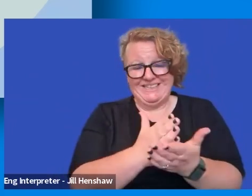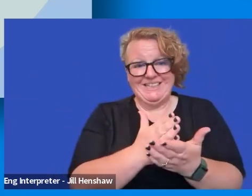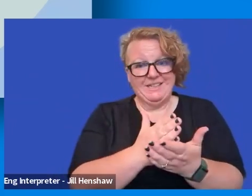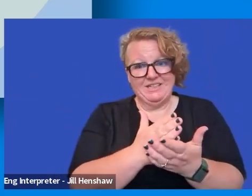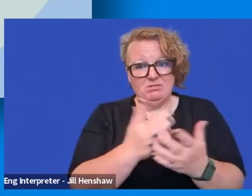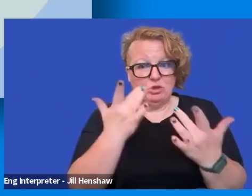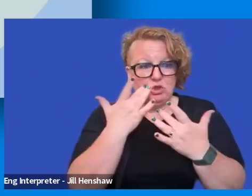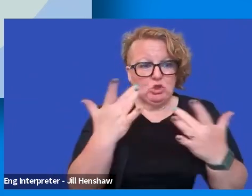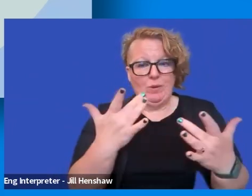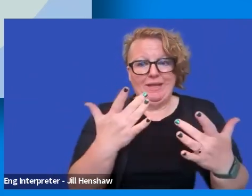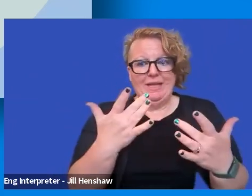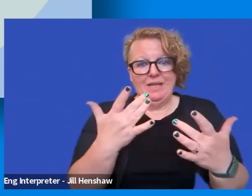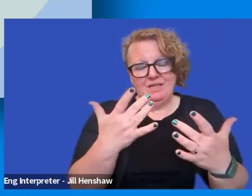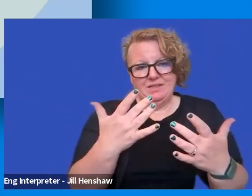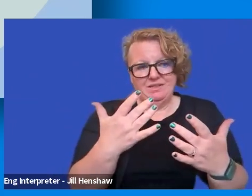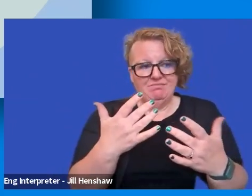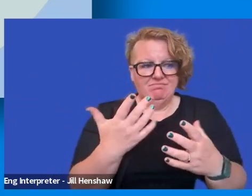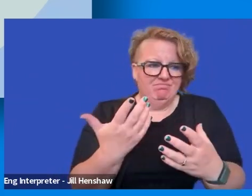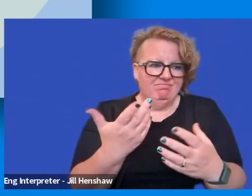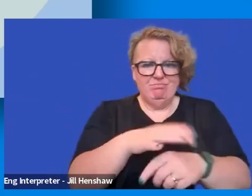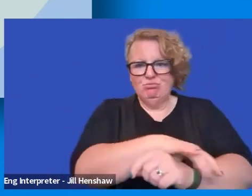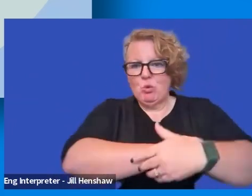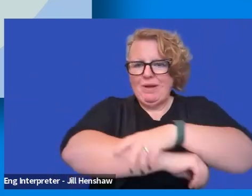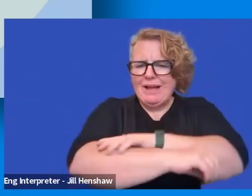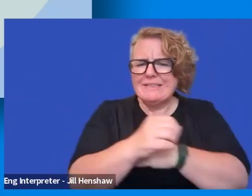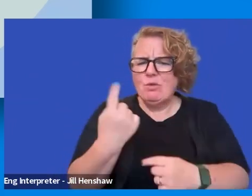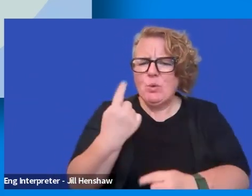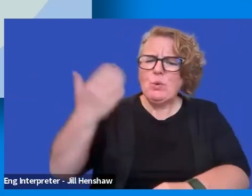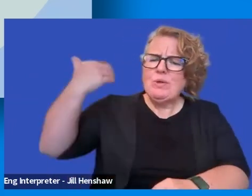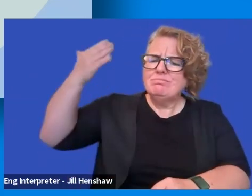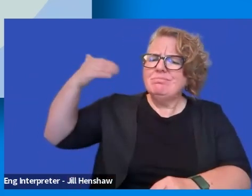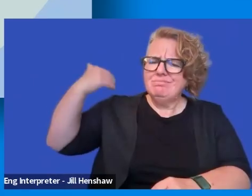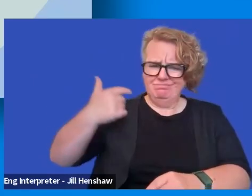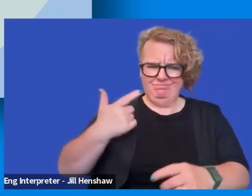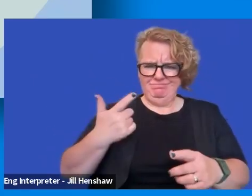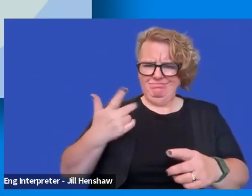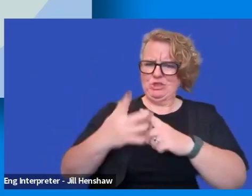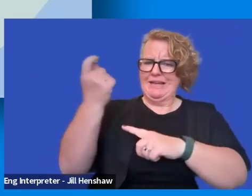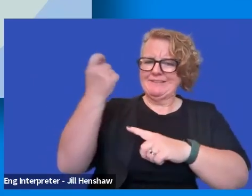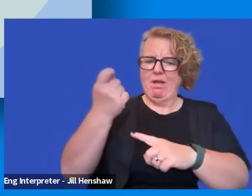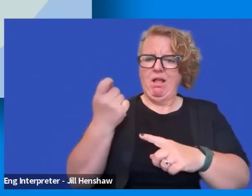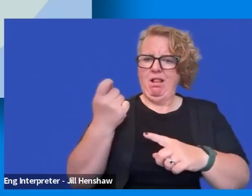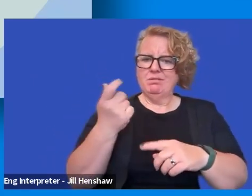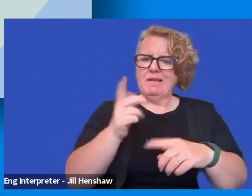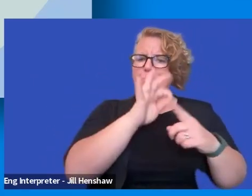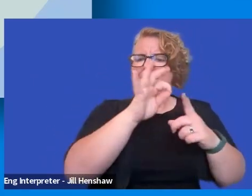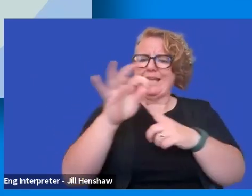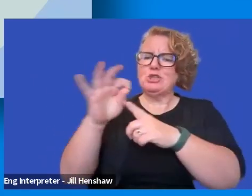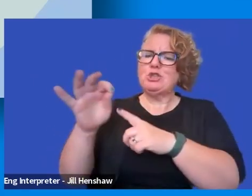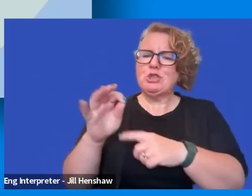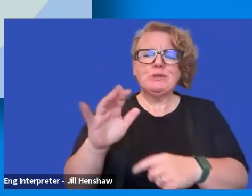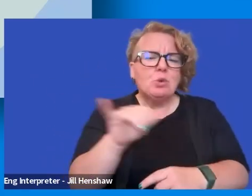the proactive sense checking of who has historically applied and succeeded with this kind of funding, and therefore which groups